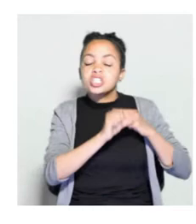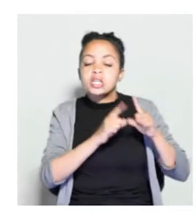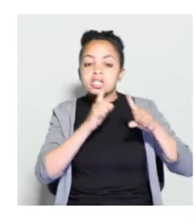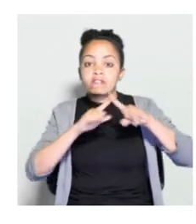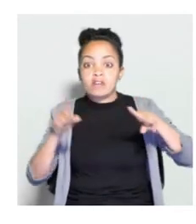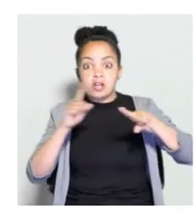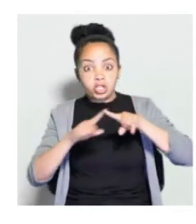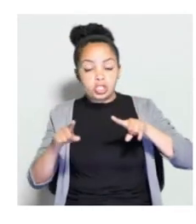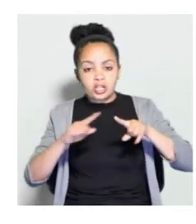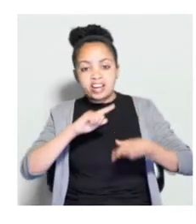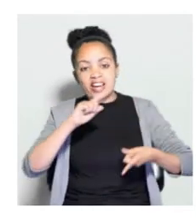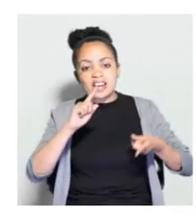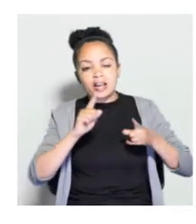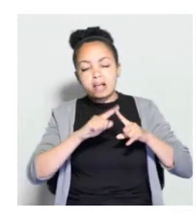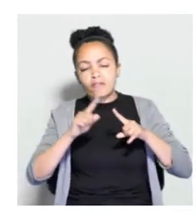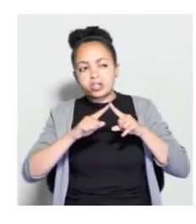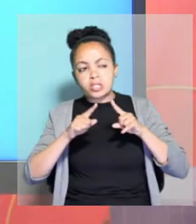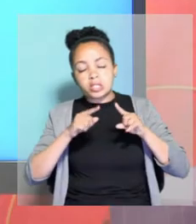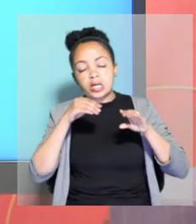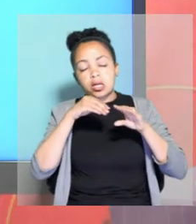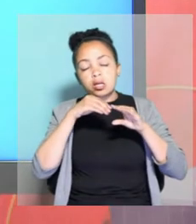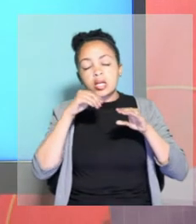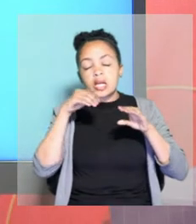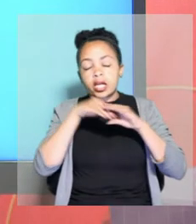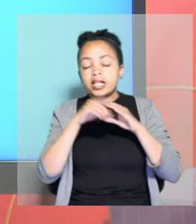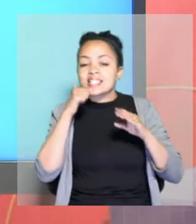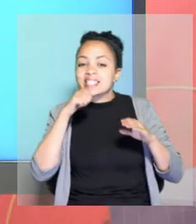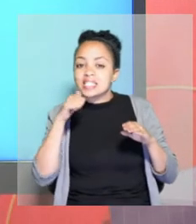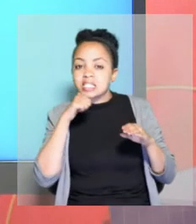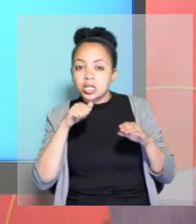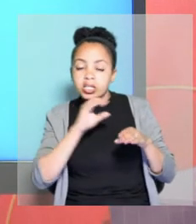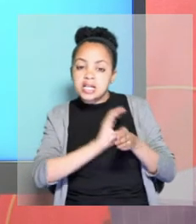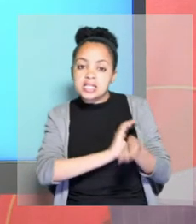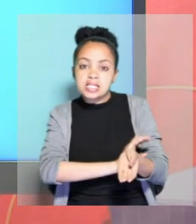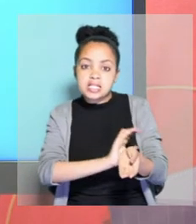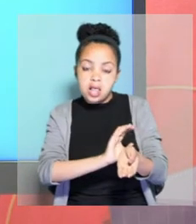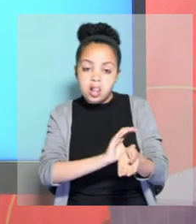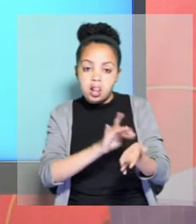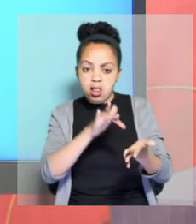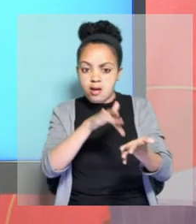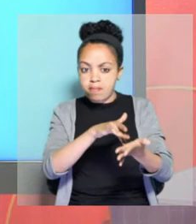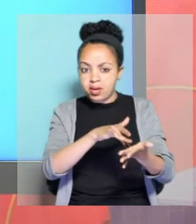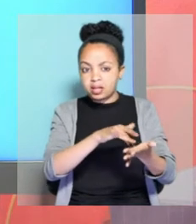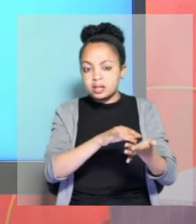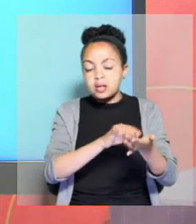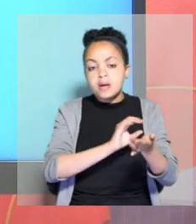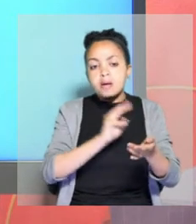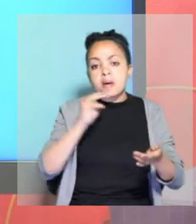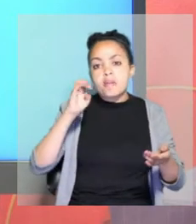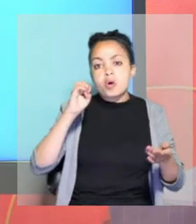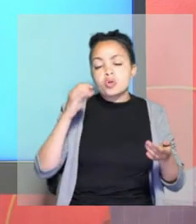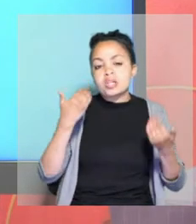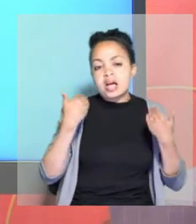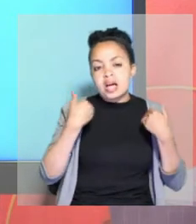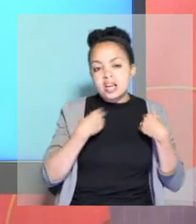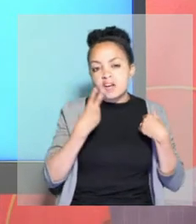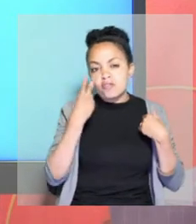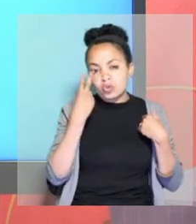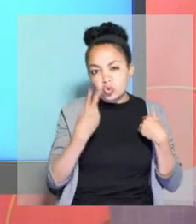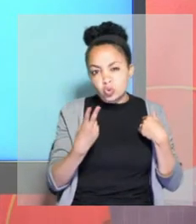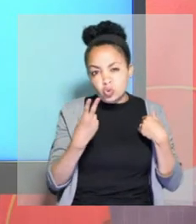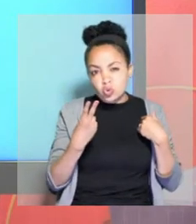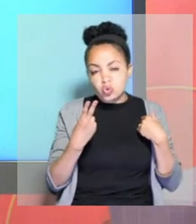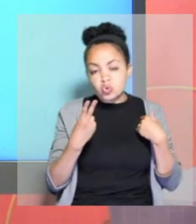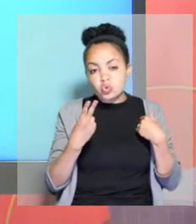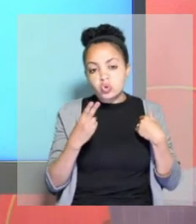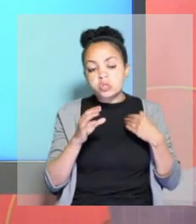or diversity among the daughter cell meiosis kind of two consecutive or